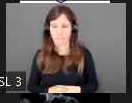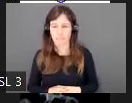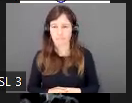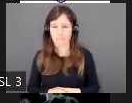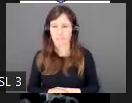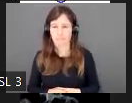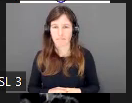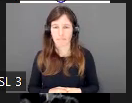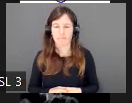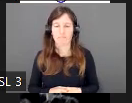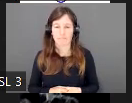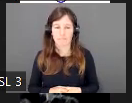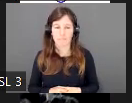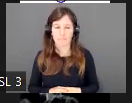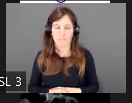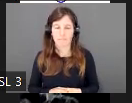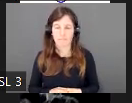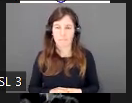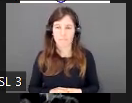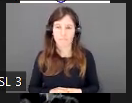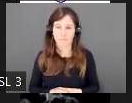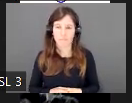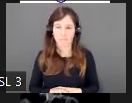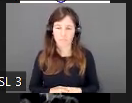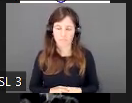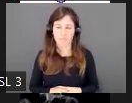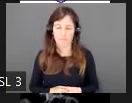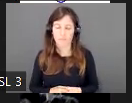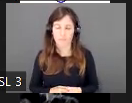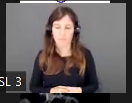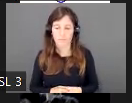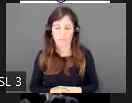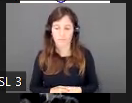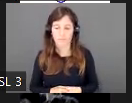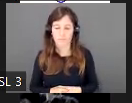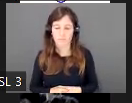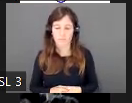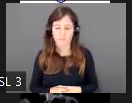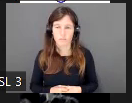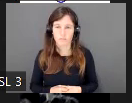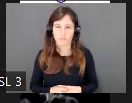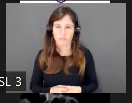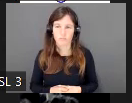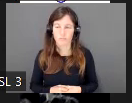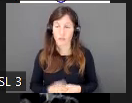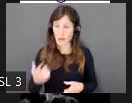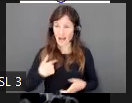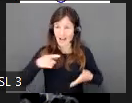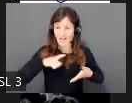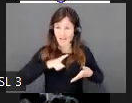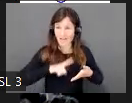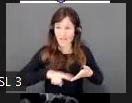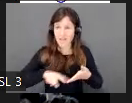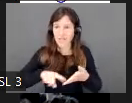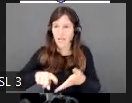And I like to hear during my investigation, or part of my investigation, some responsibility being